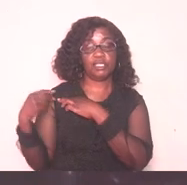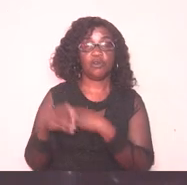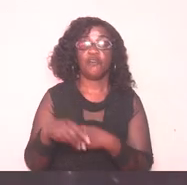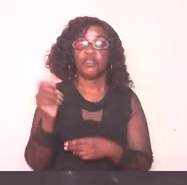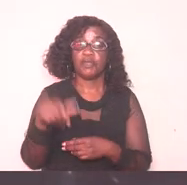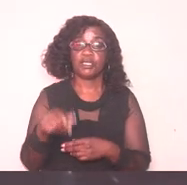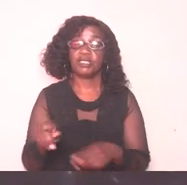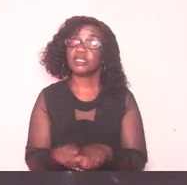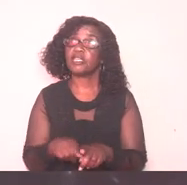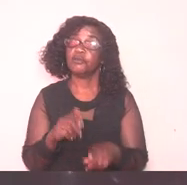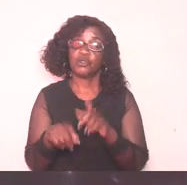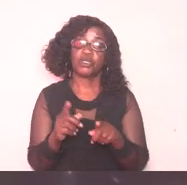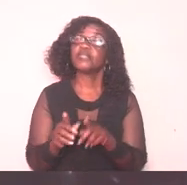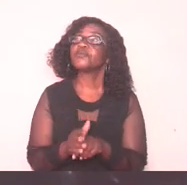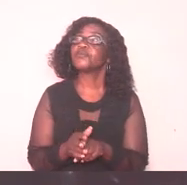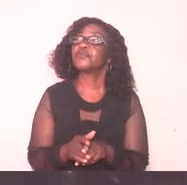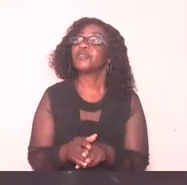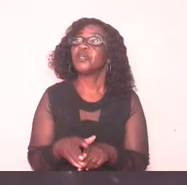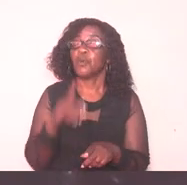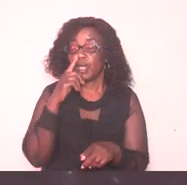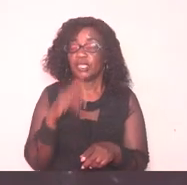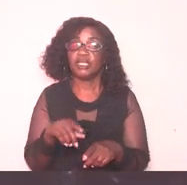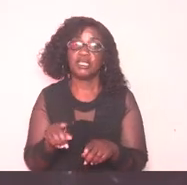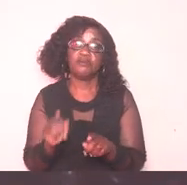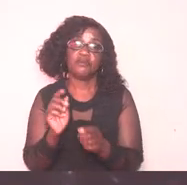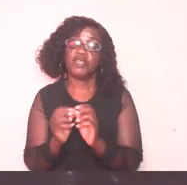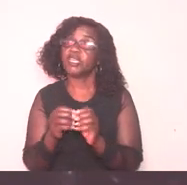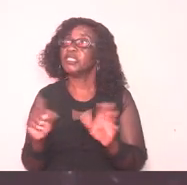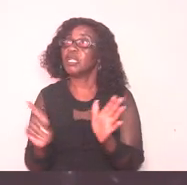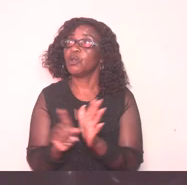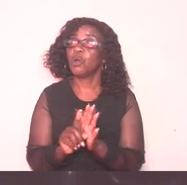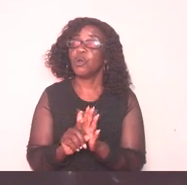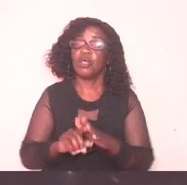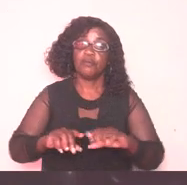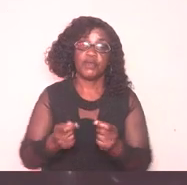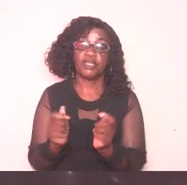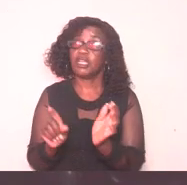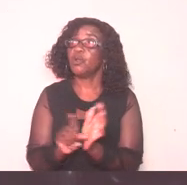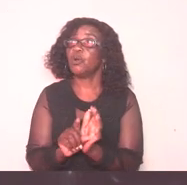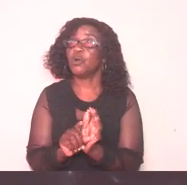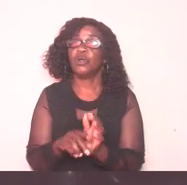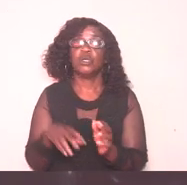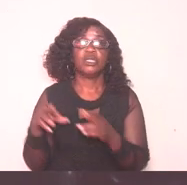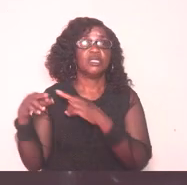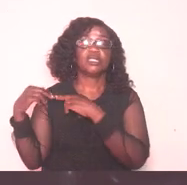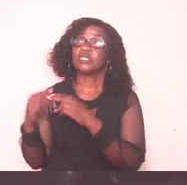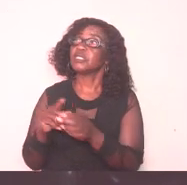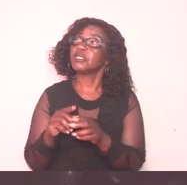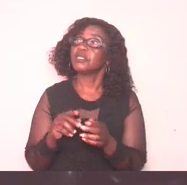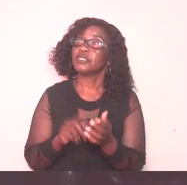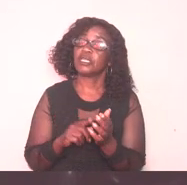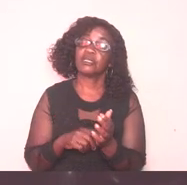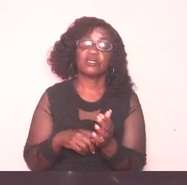we also are talking about the fact of discourse. Once we decriminalize this matter, it's something that we can discuss, and then sexual reproductive personnel